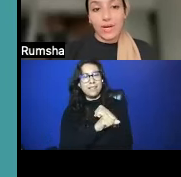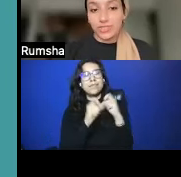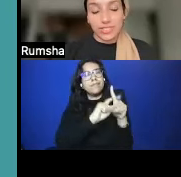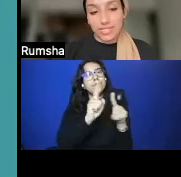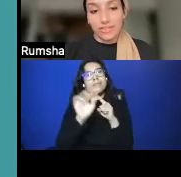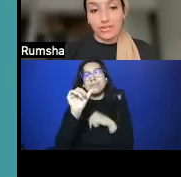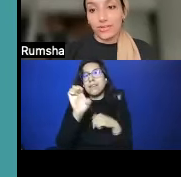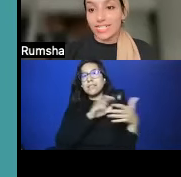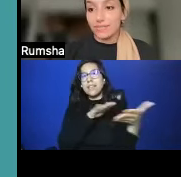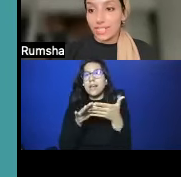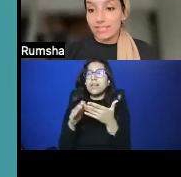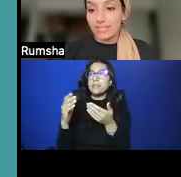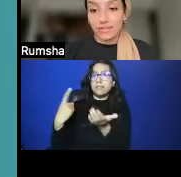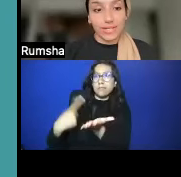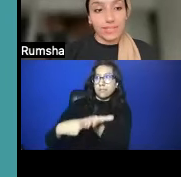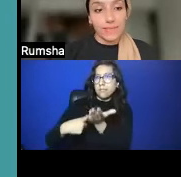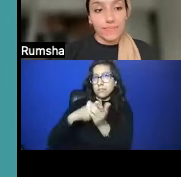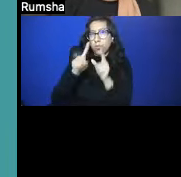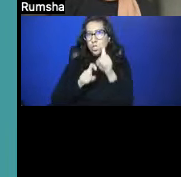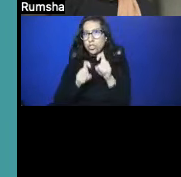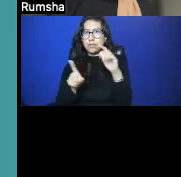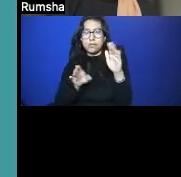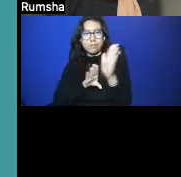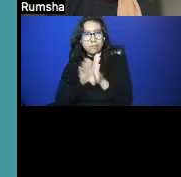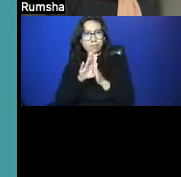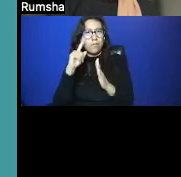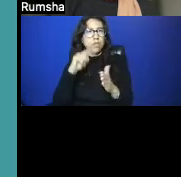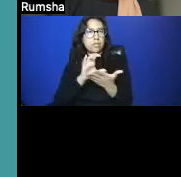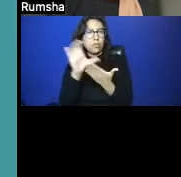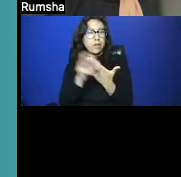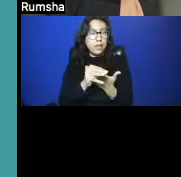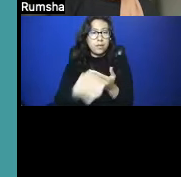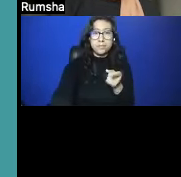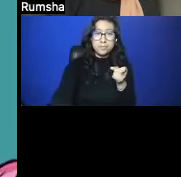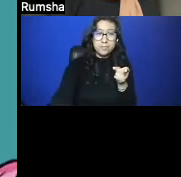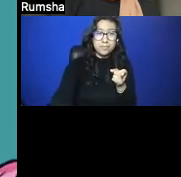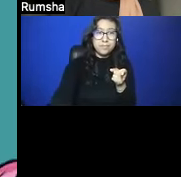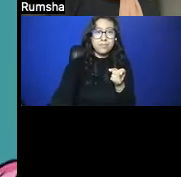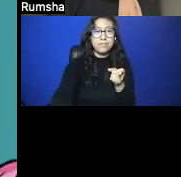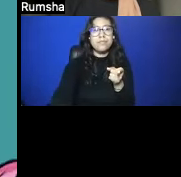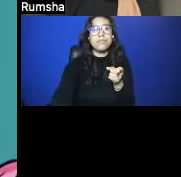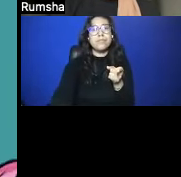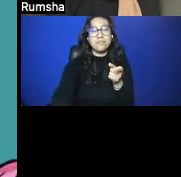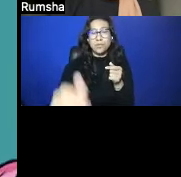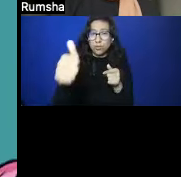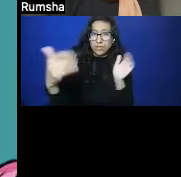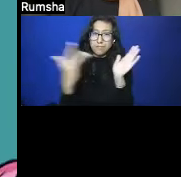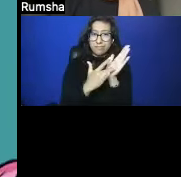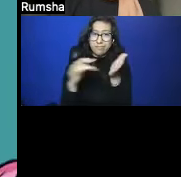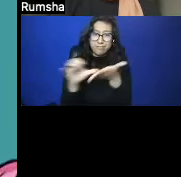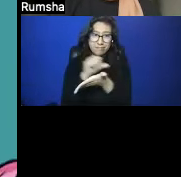out questions together for activities in the curriculum. You can click through the curriculum through the link in the